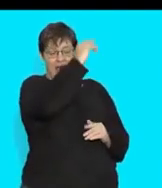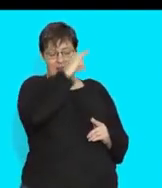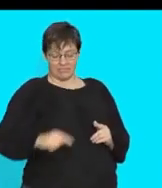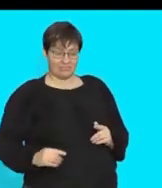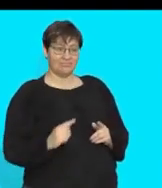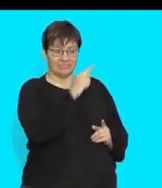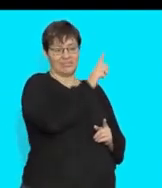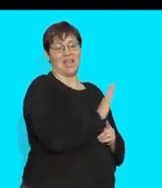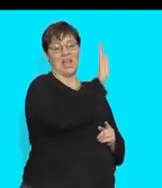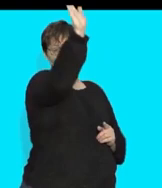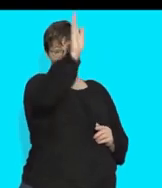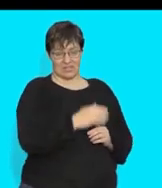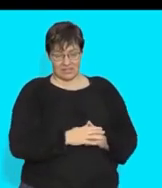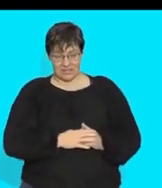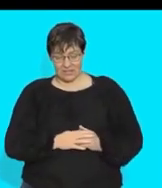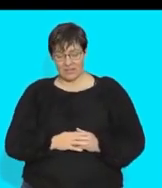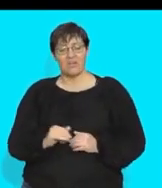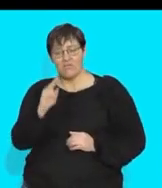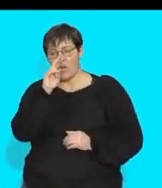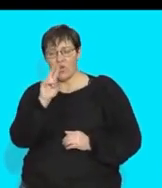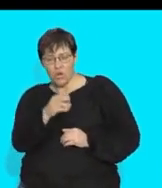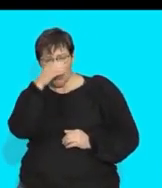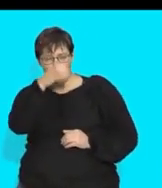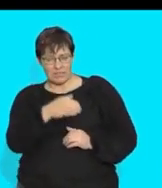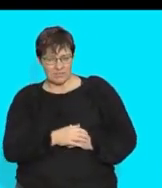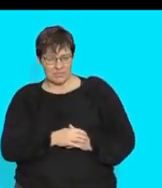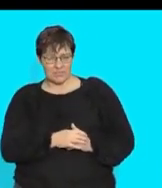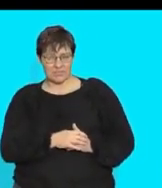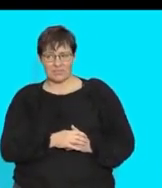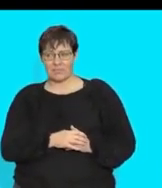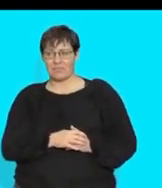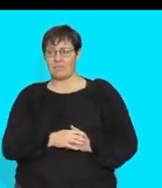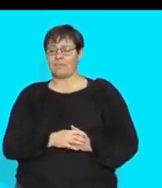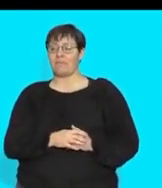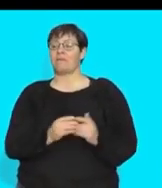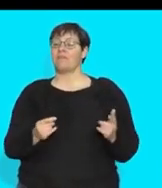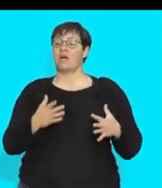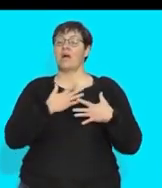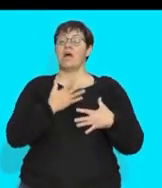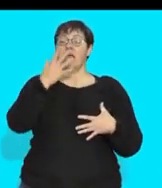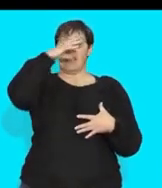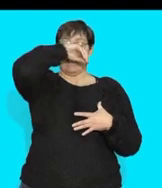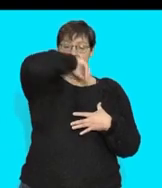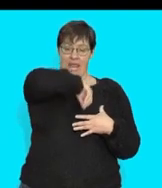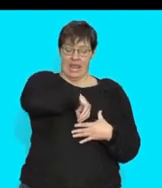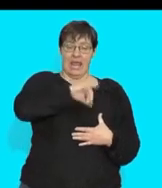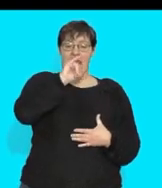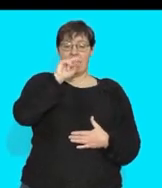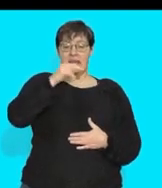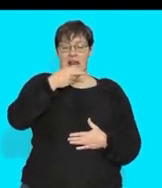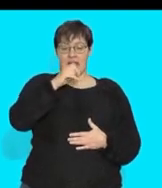if we have a look at this concept, when we breathe in, inhalation, do you see oxygen moves